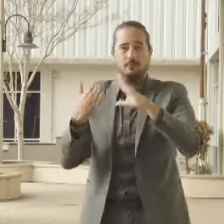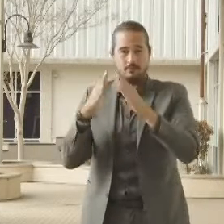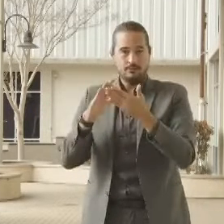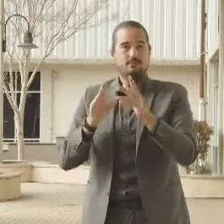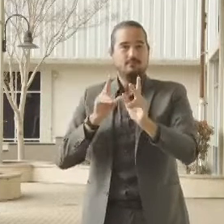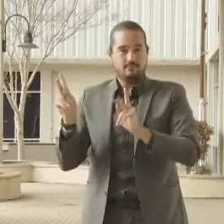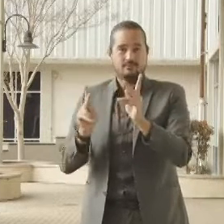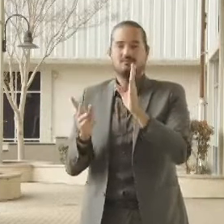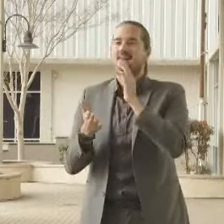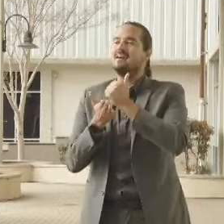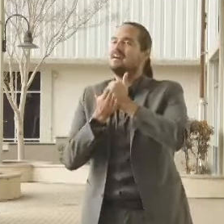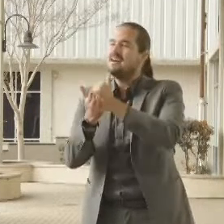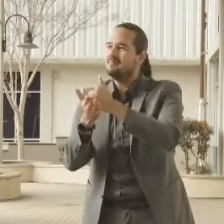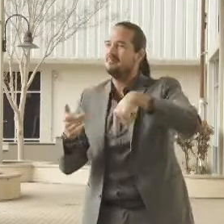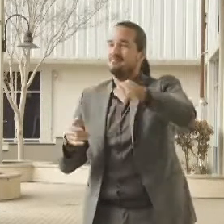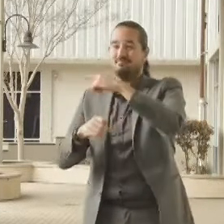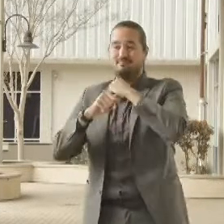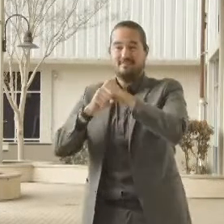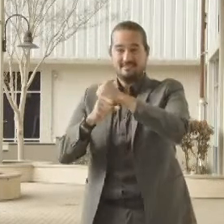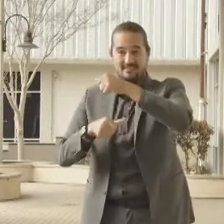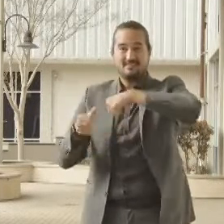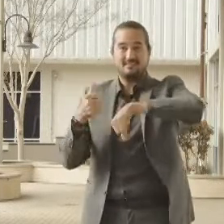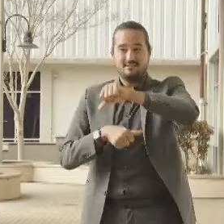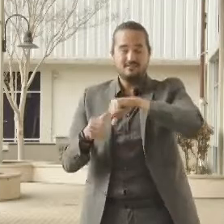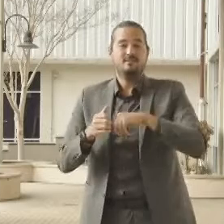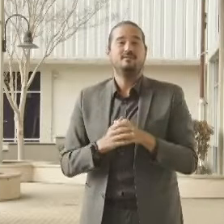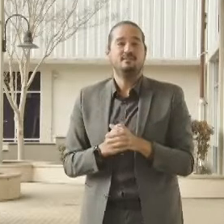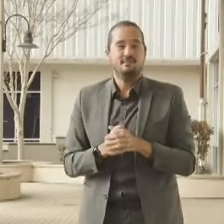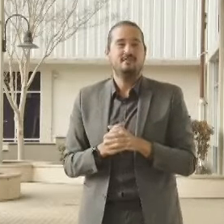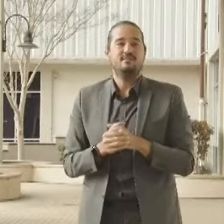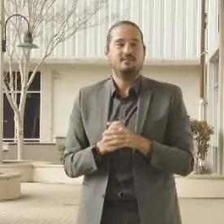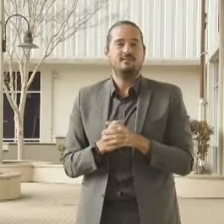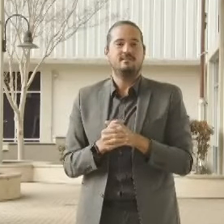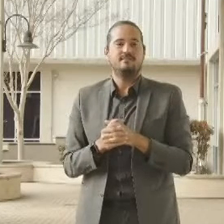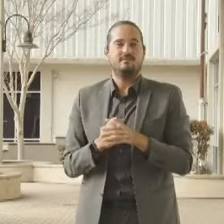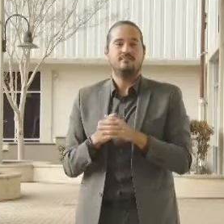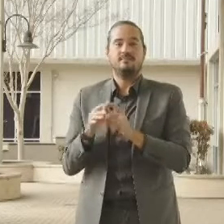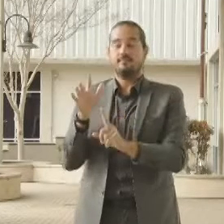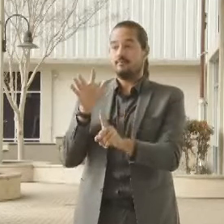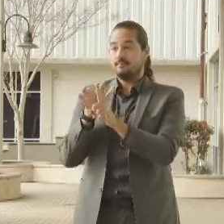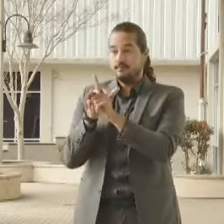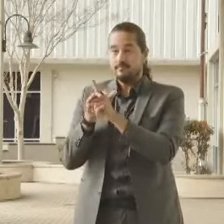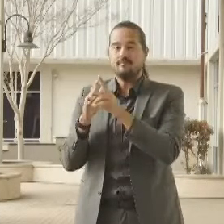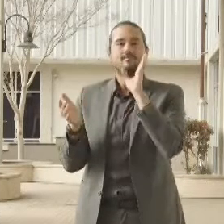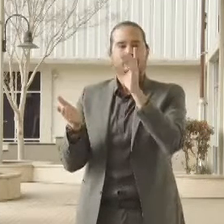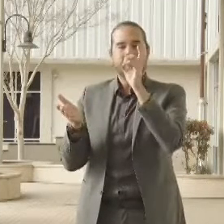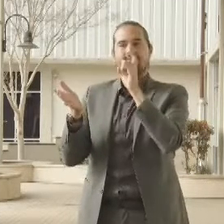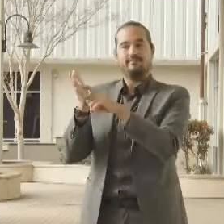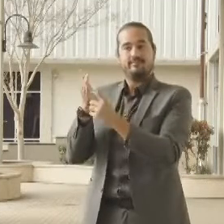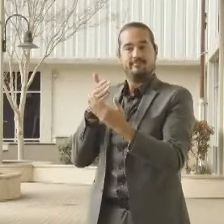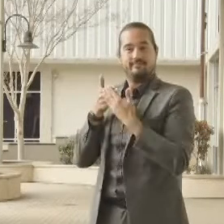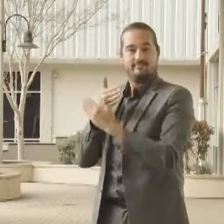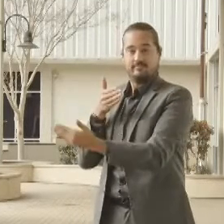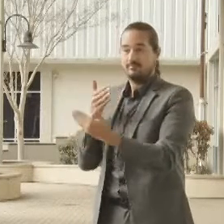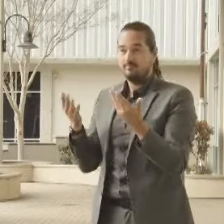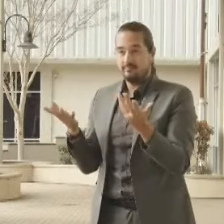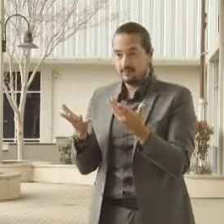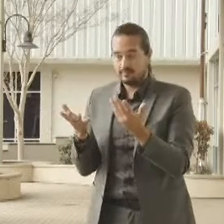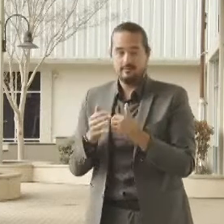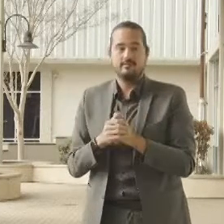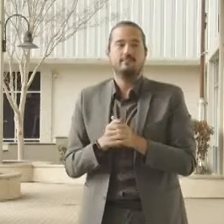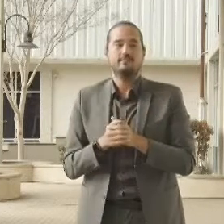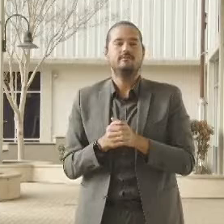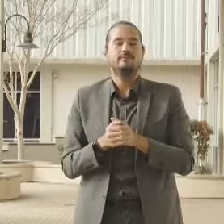I think the other thing that I think that we're going to see going forward is a